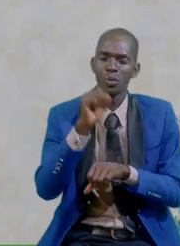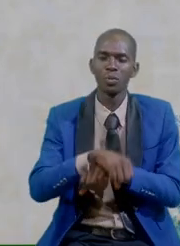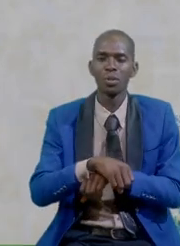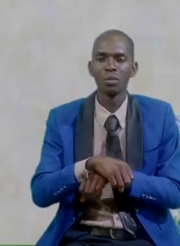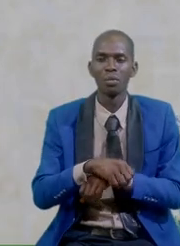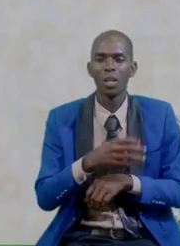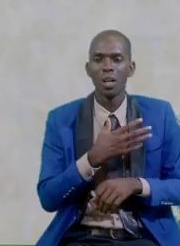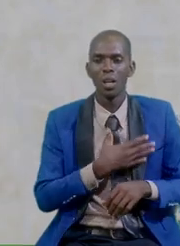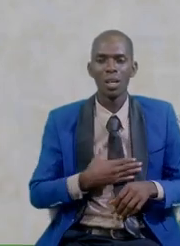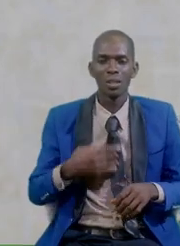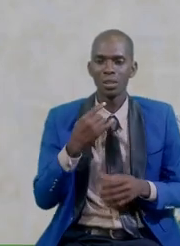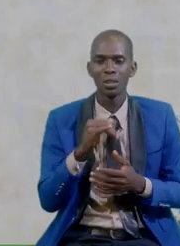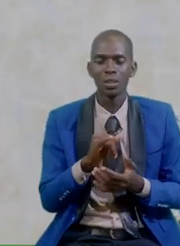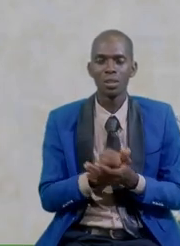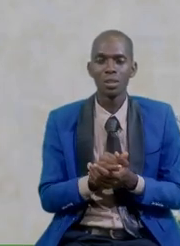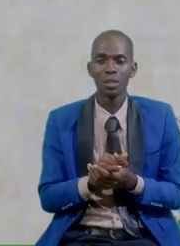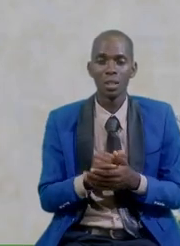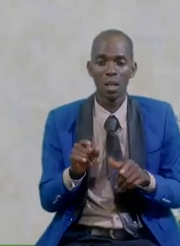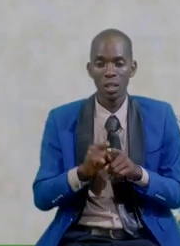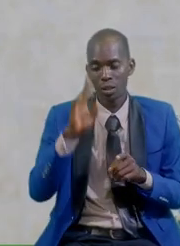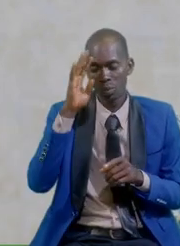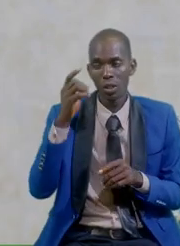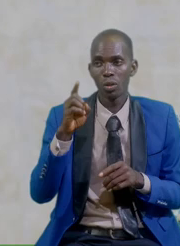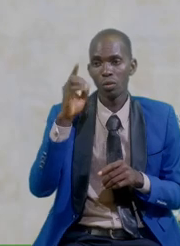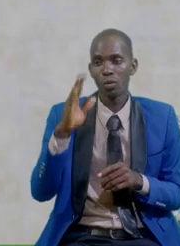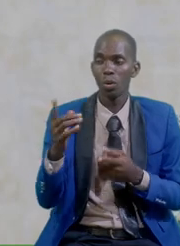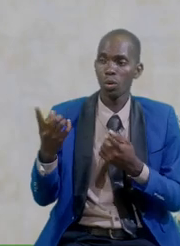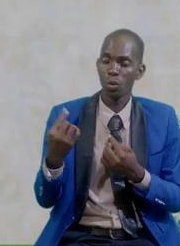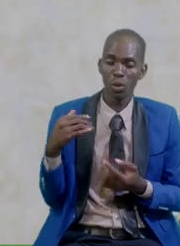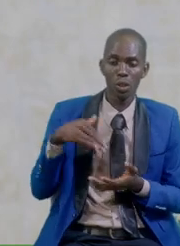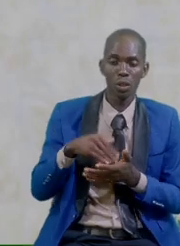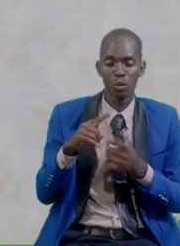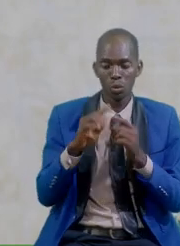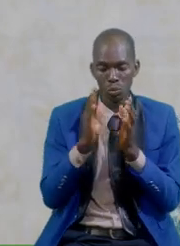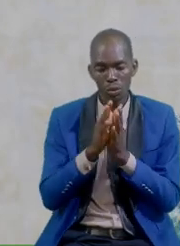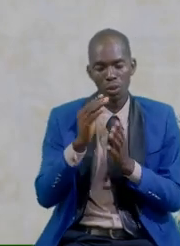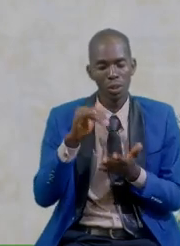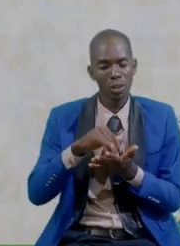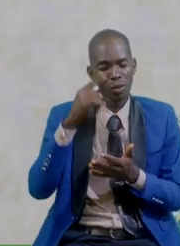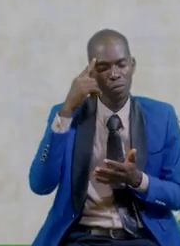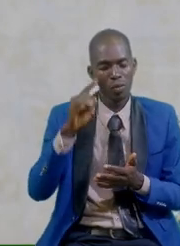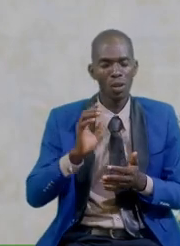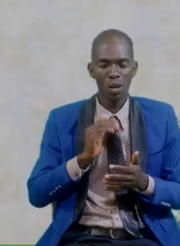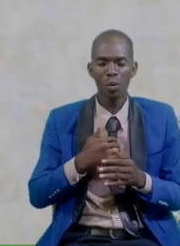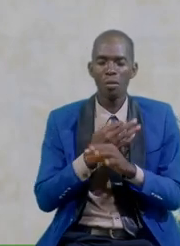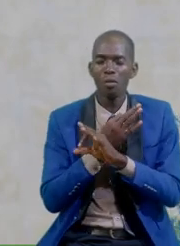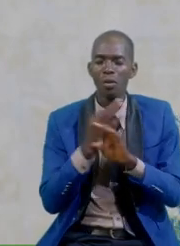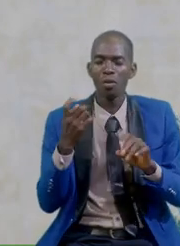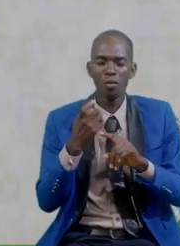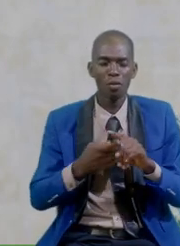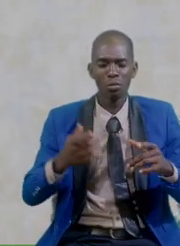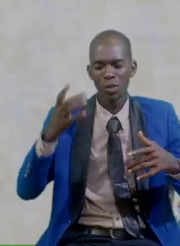come again to pray for our freedom from sickness, from satanic affliction and